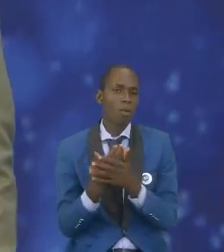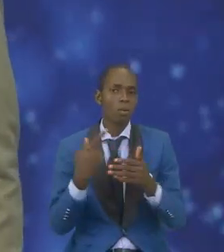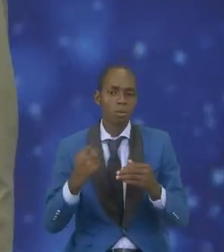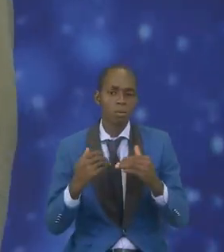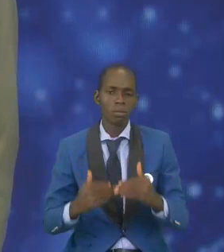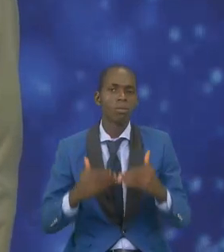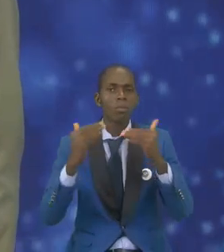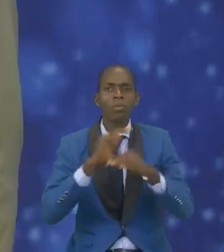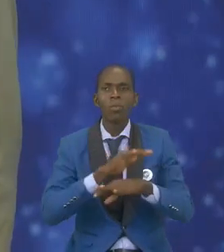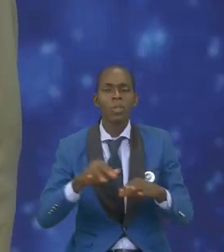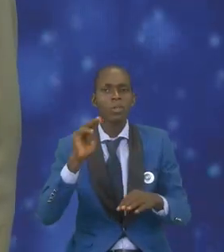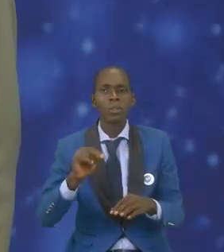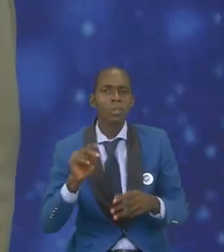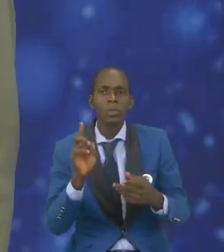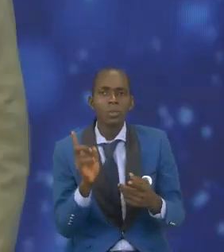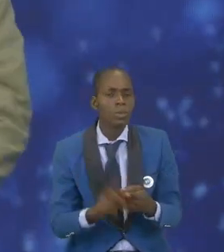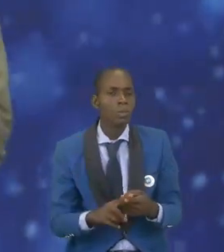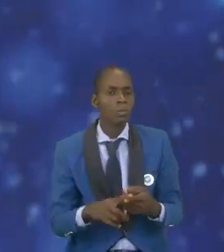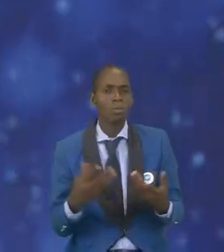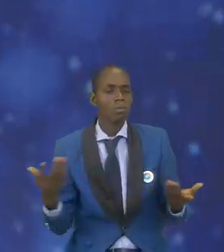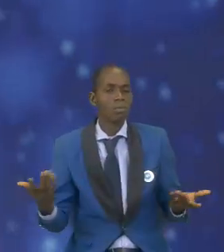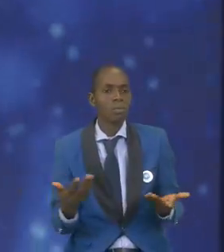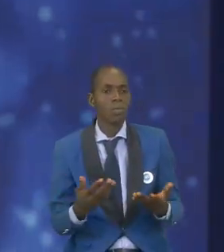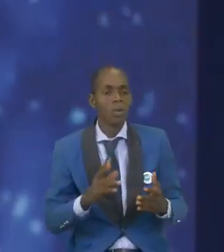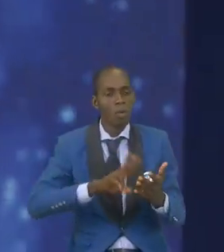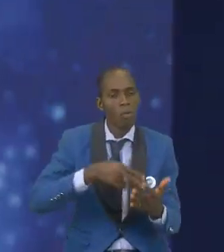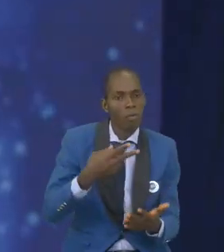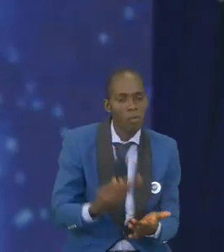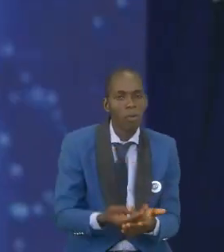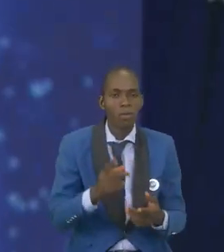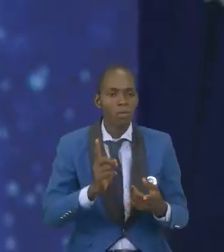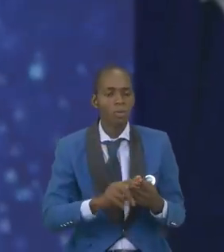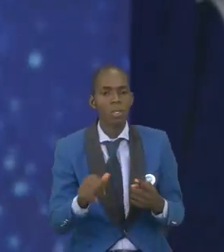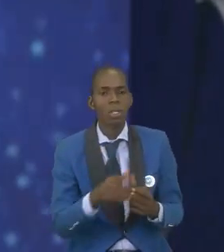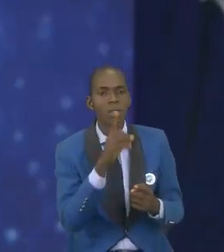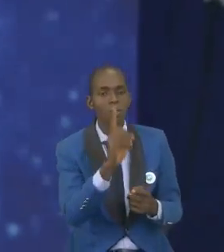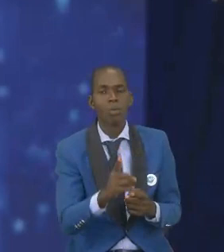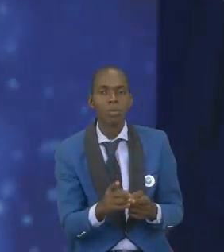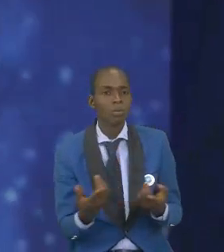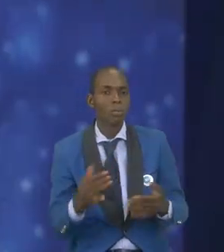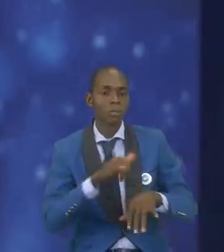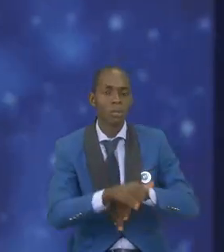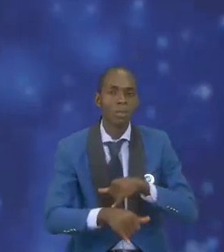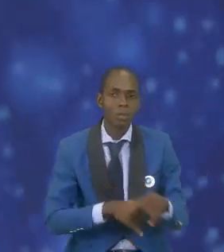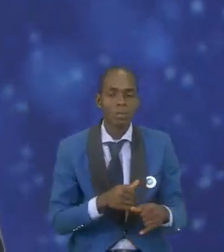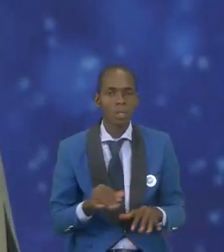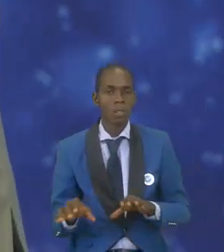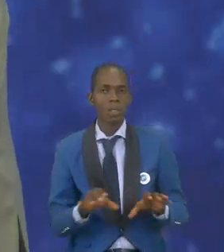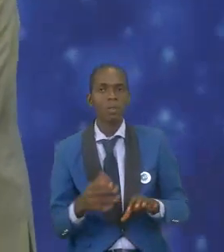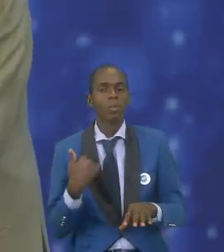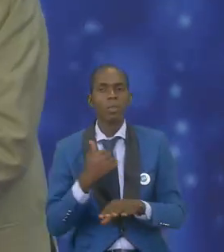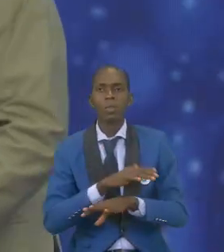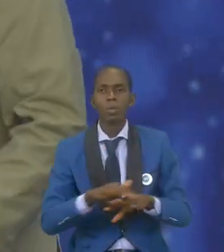lick anybody's boot. We don't need to be a sycophant, and we don't need to be a